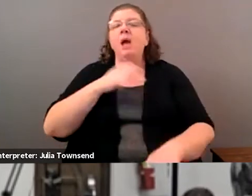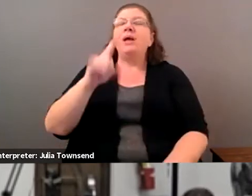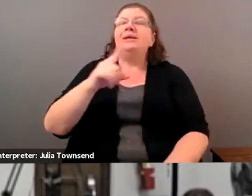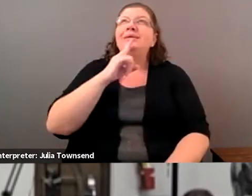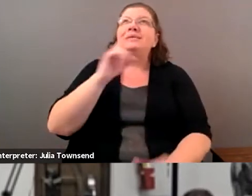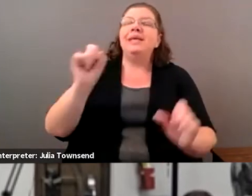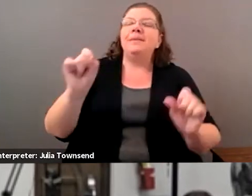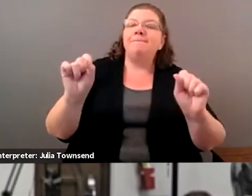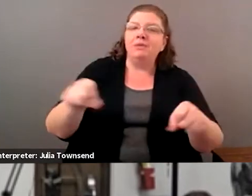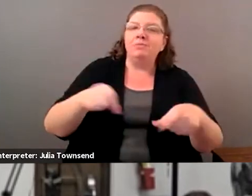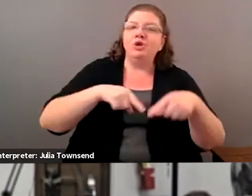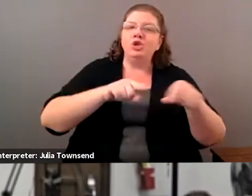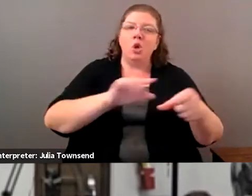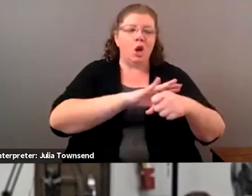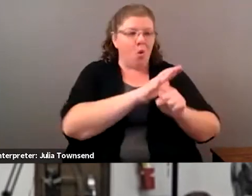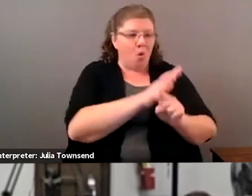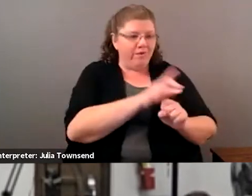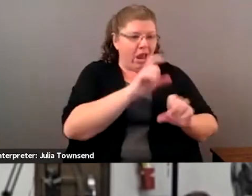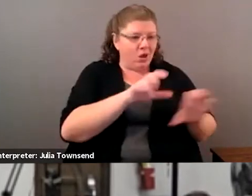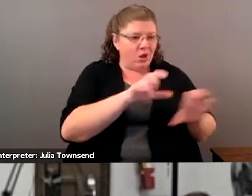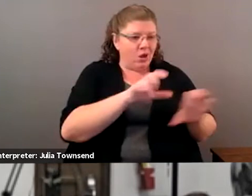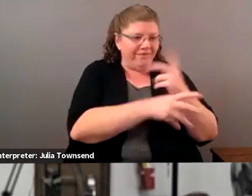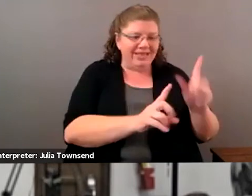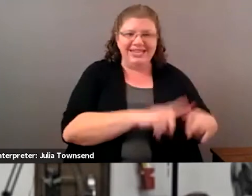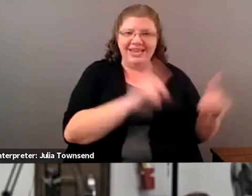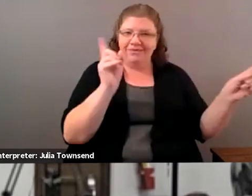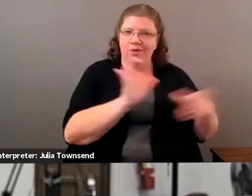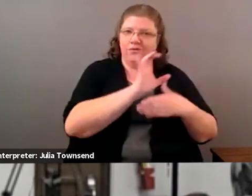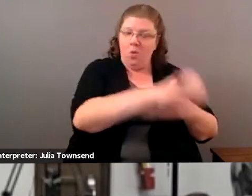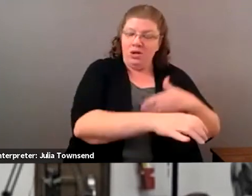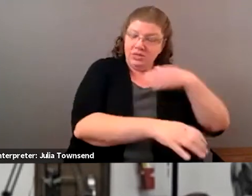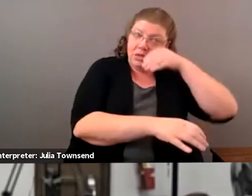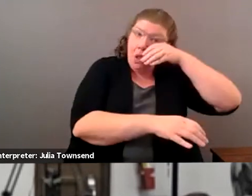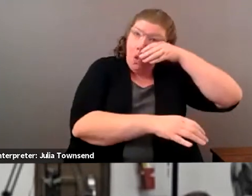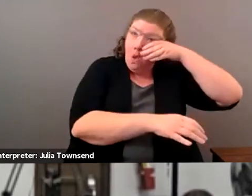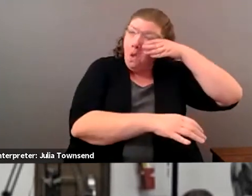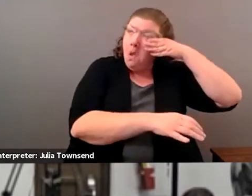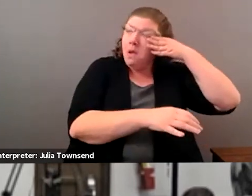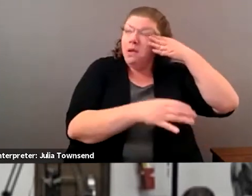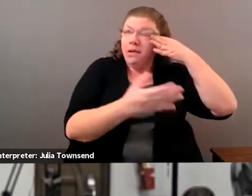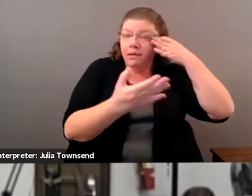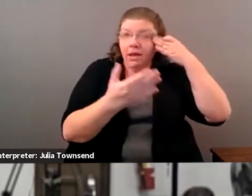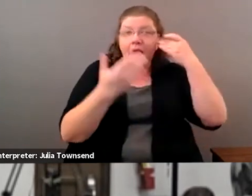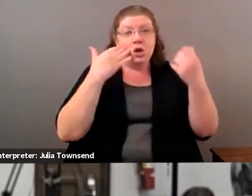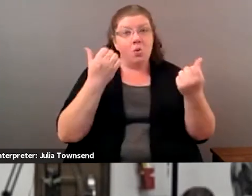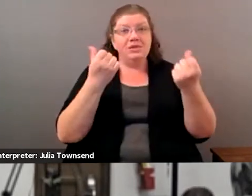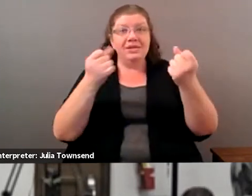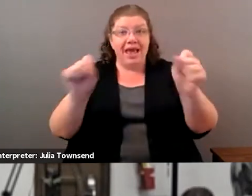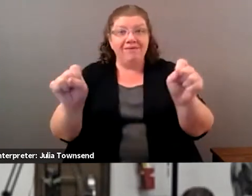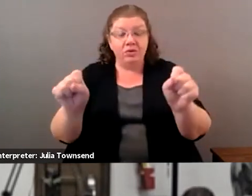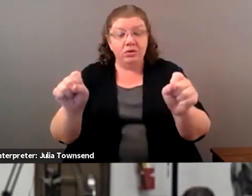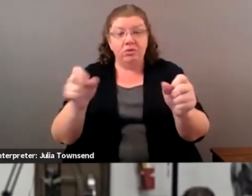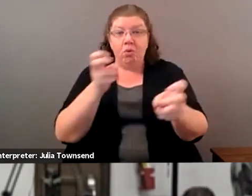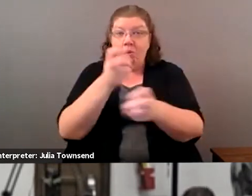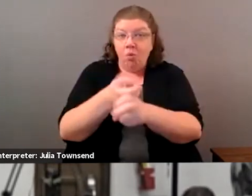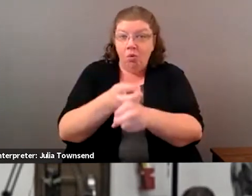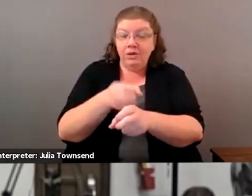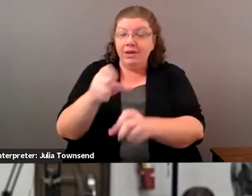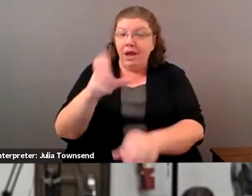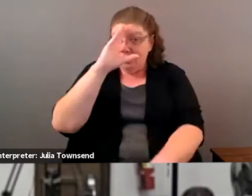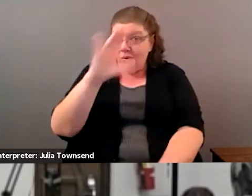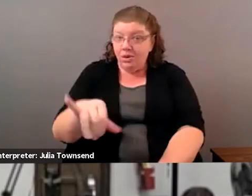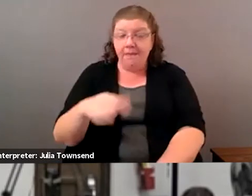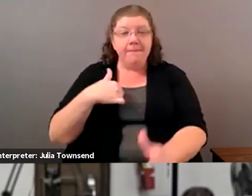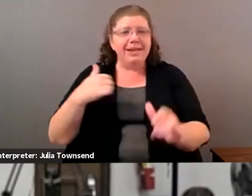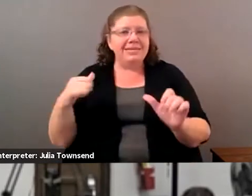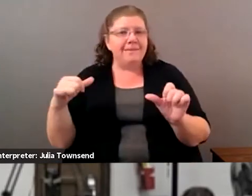COVID, we had to do things differently because we were forced to do that. So I know it's an effort to do it, but is it something is it possible to do